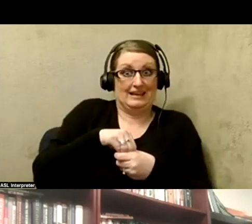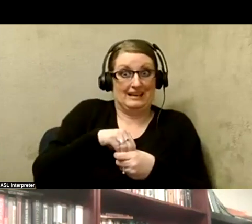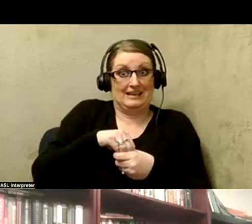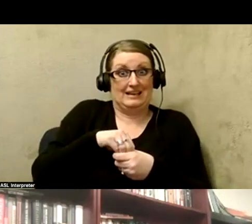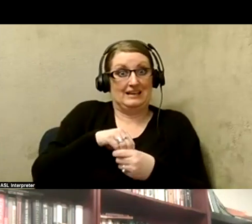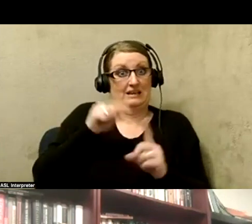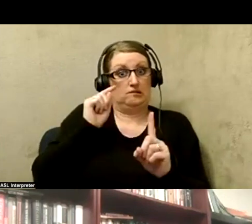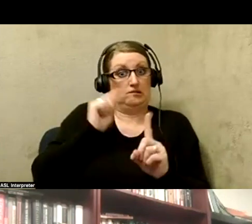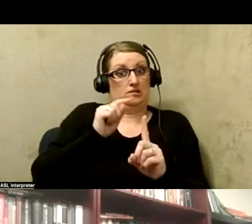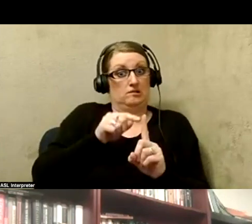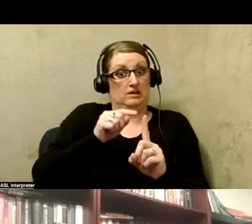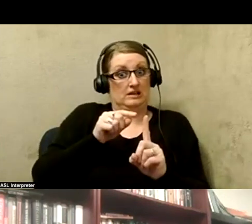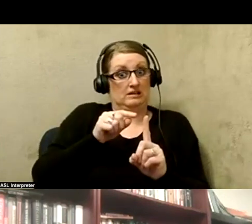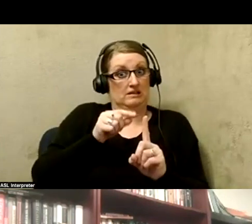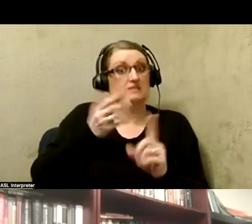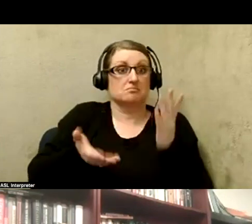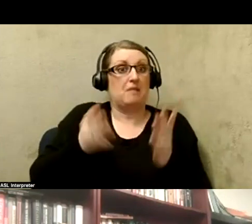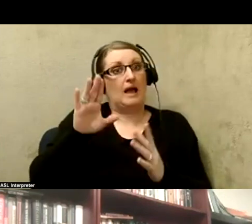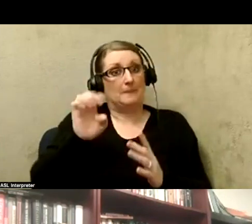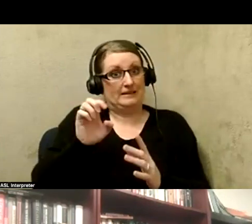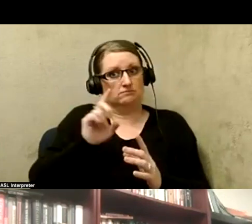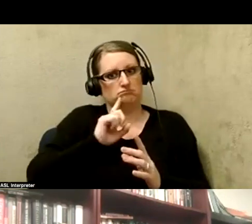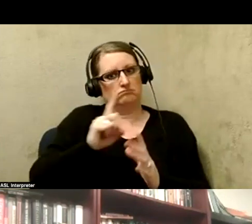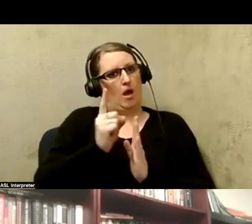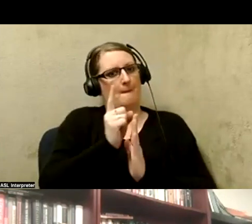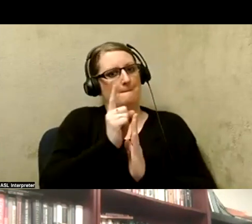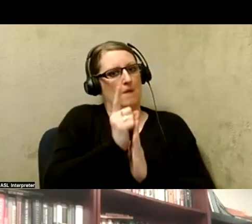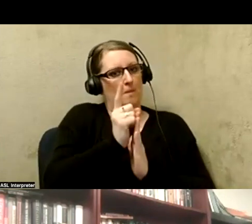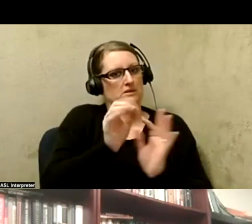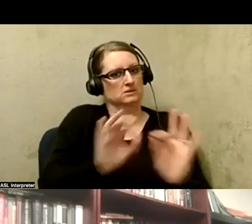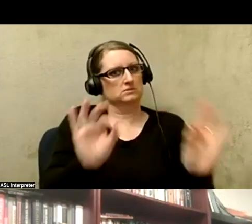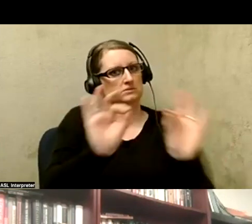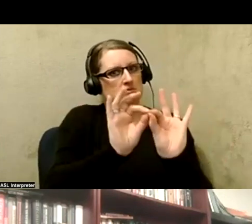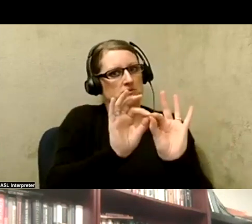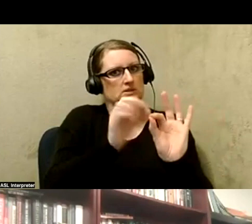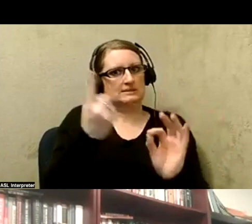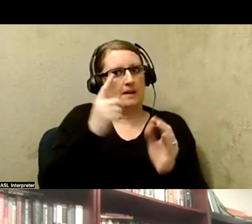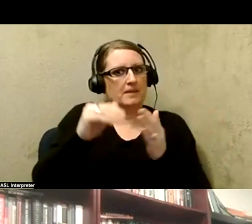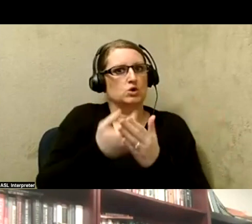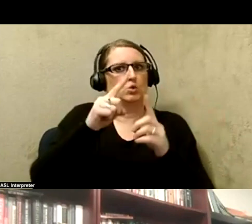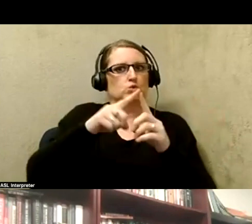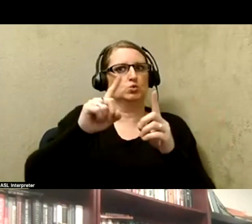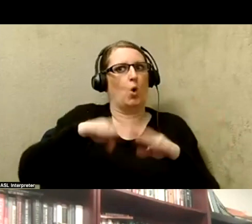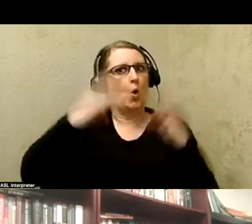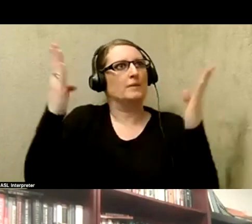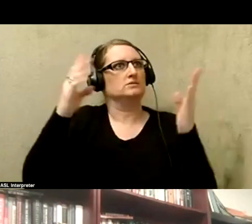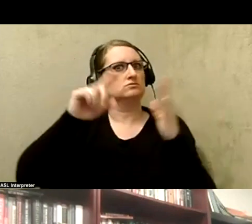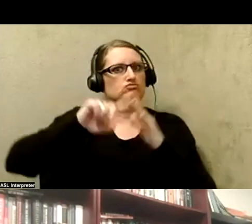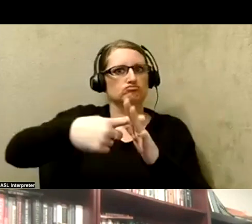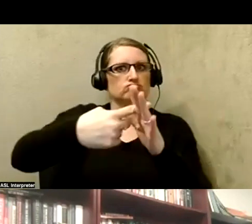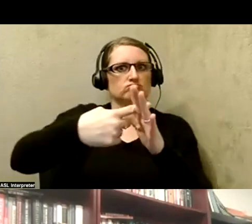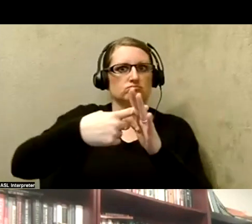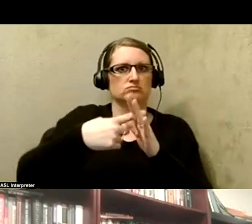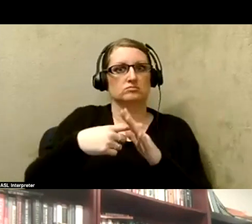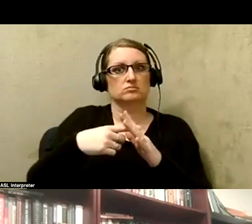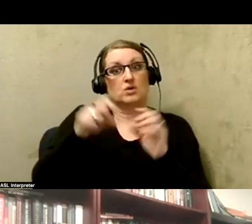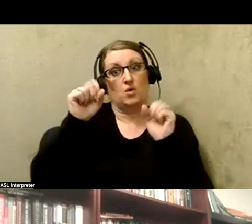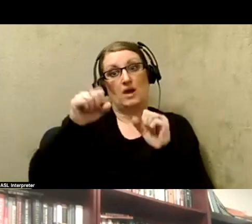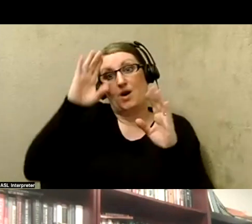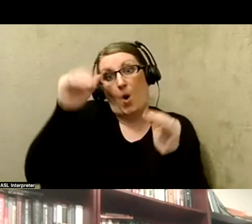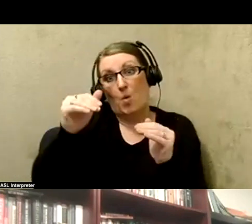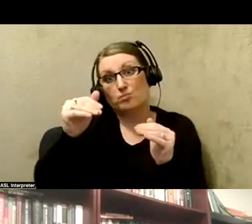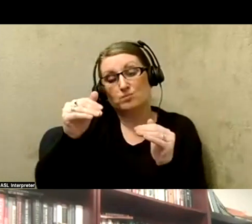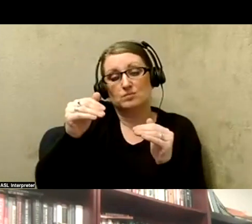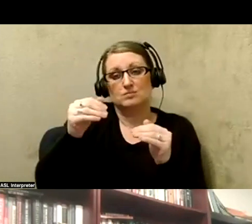it might be this might be a moment, right? This might be a moment for something new to open up. Thin hope, but a hope.